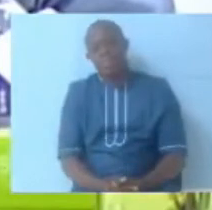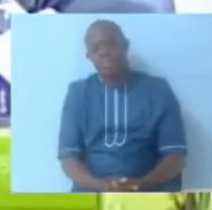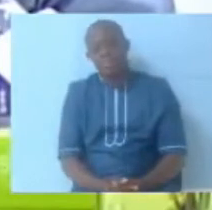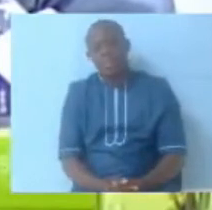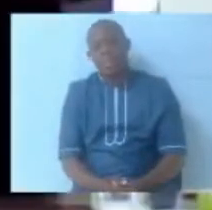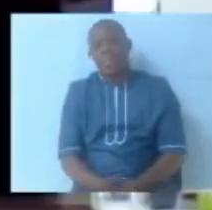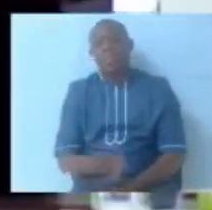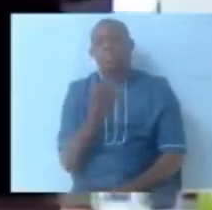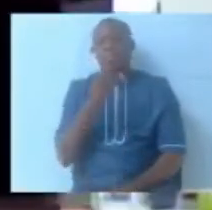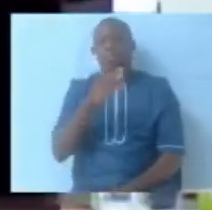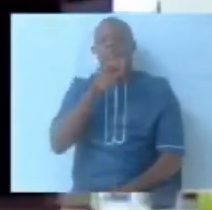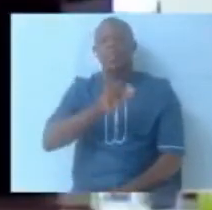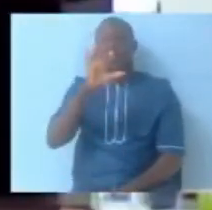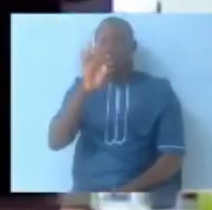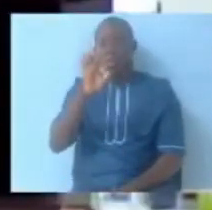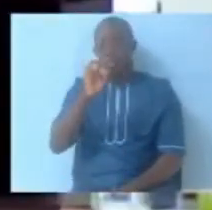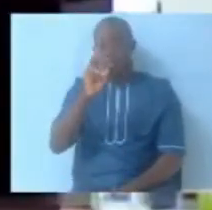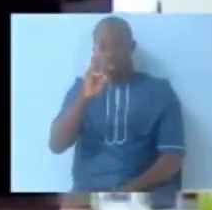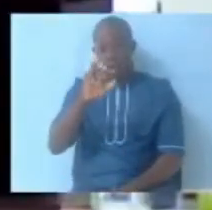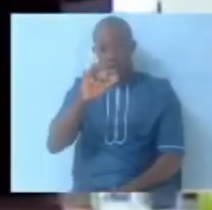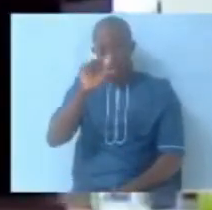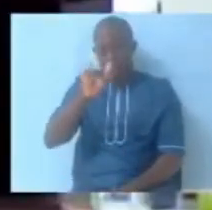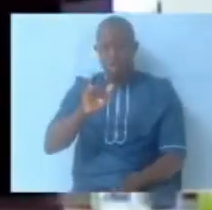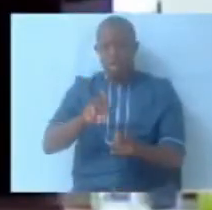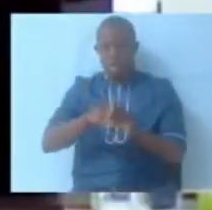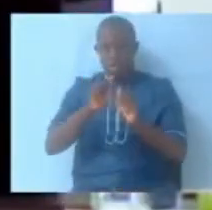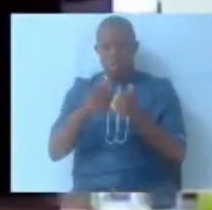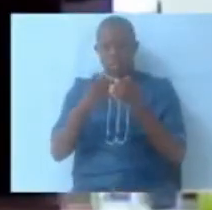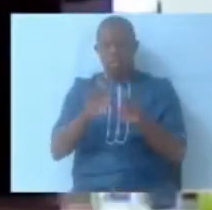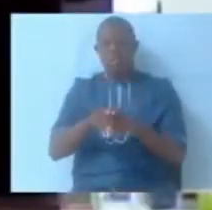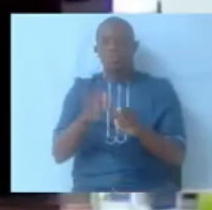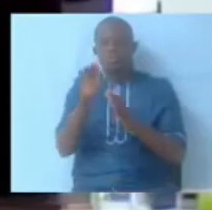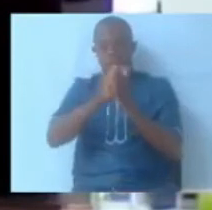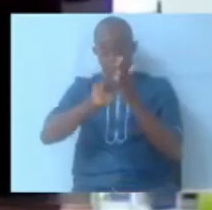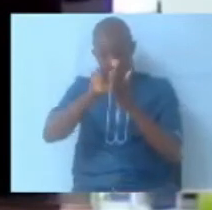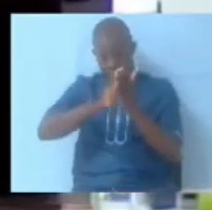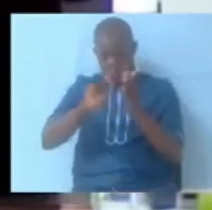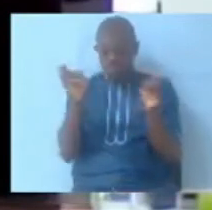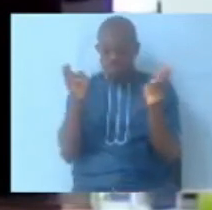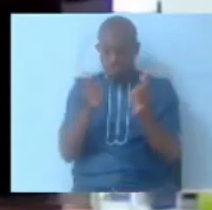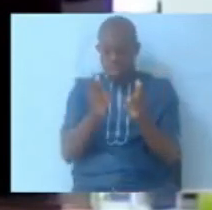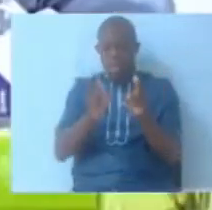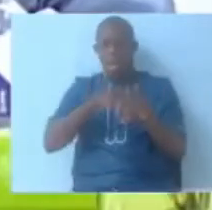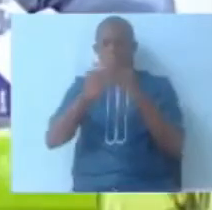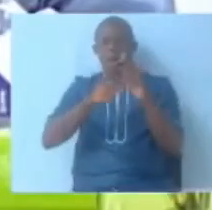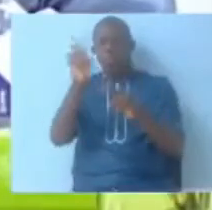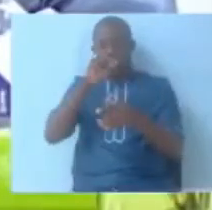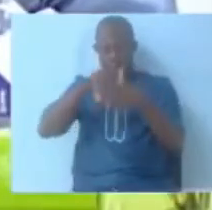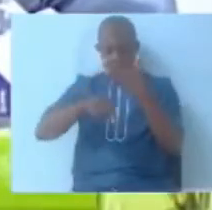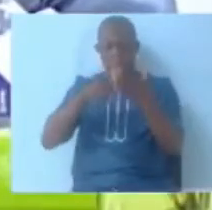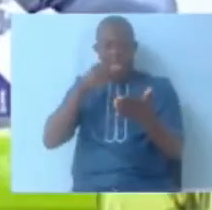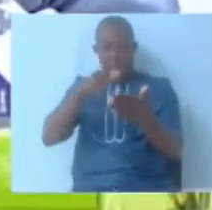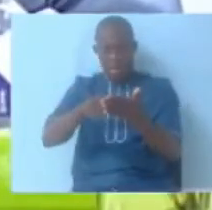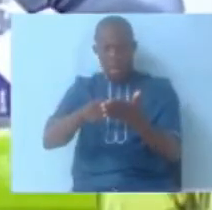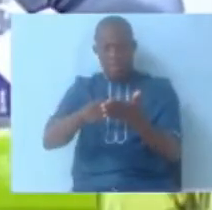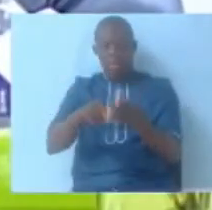Sorry, Mr. Touray, can you just give us the contents of the letter, in summary? Letter on yinka, sutiandi don, fwesa fono nye, kumaka wole men sapeta